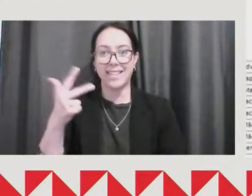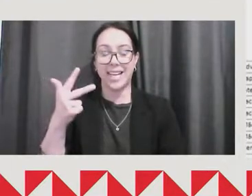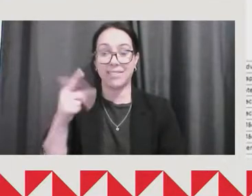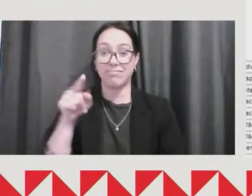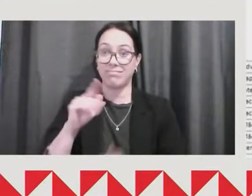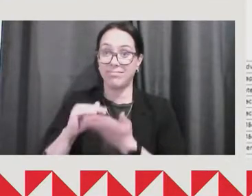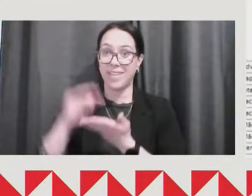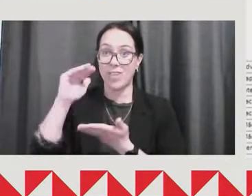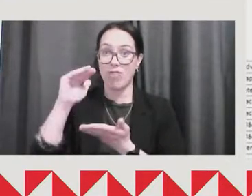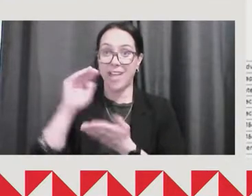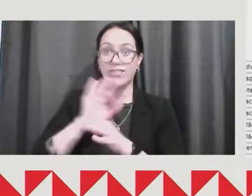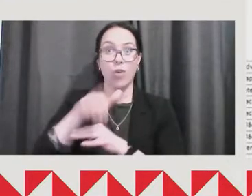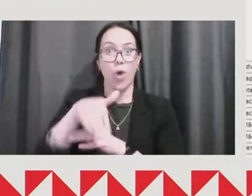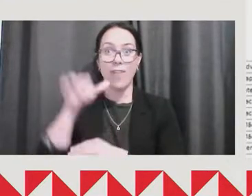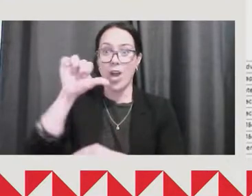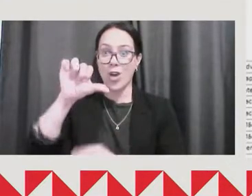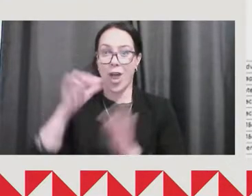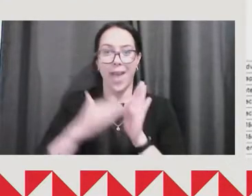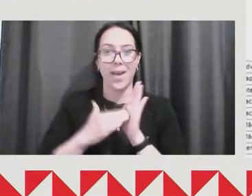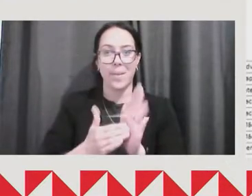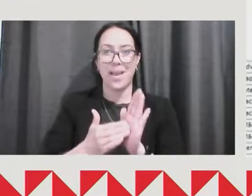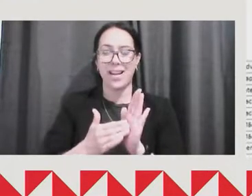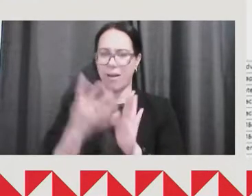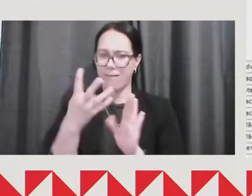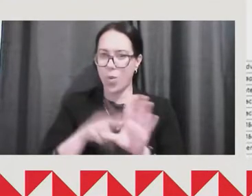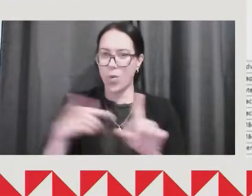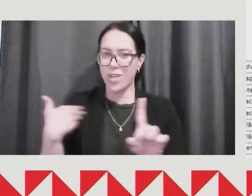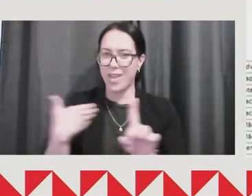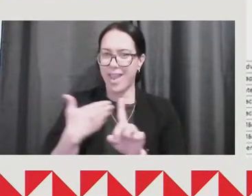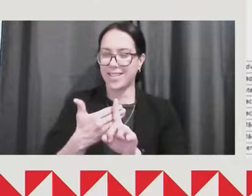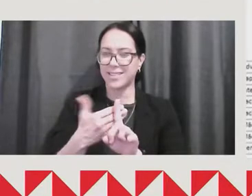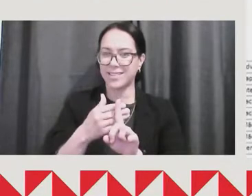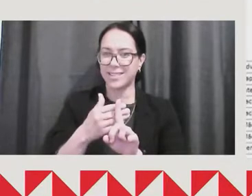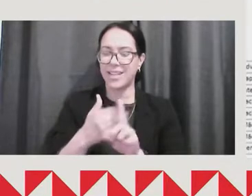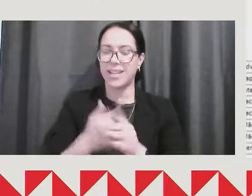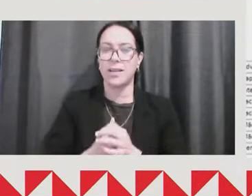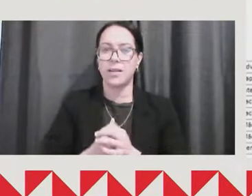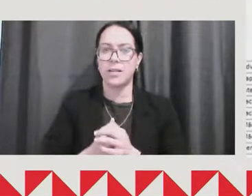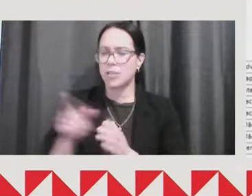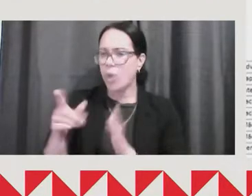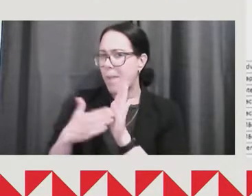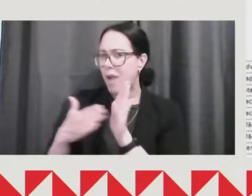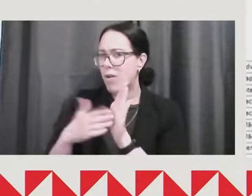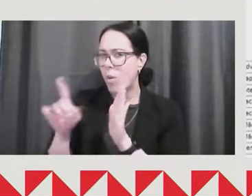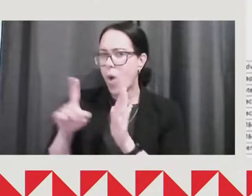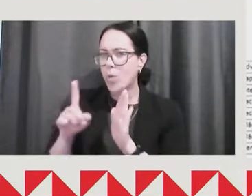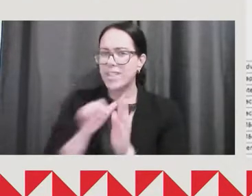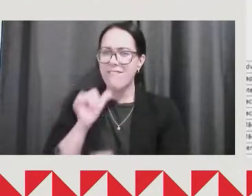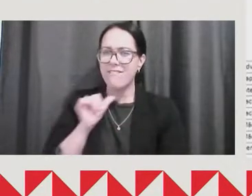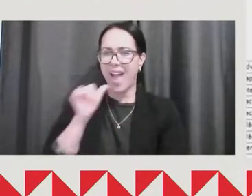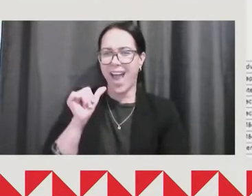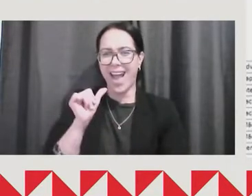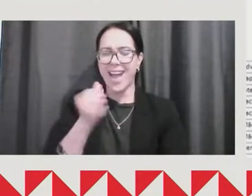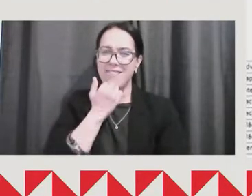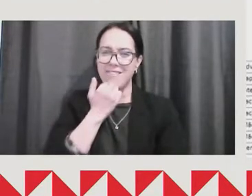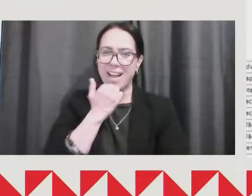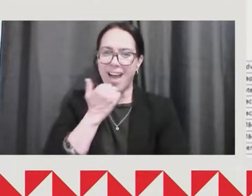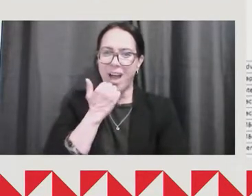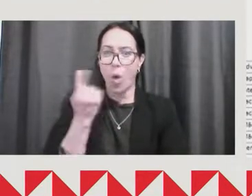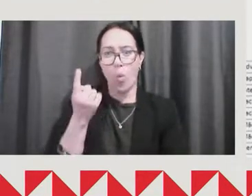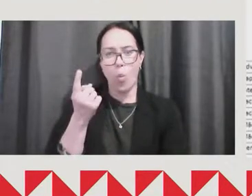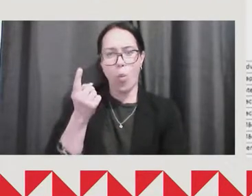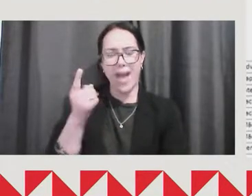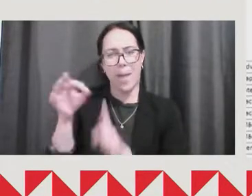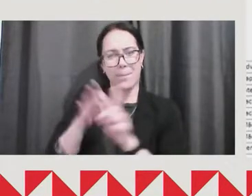to over 9 million four years later so Maryland what was that fun figure earlier when we had one Pacifica person Anton